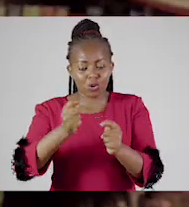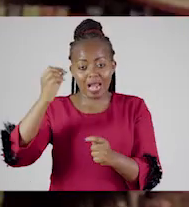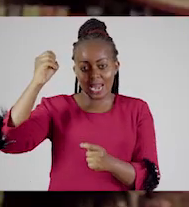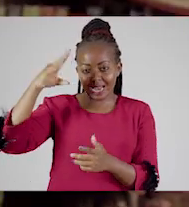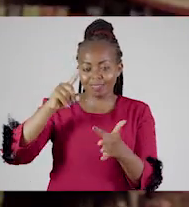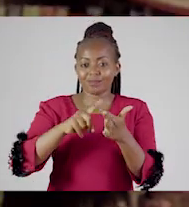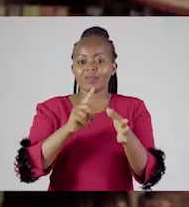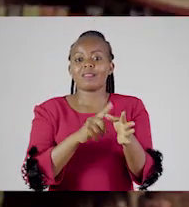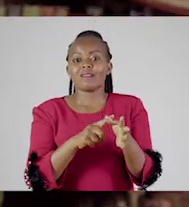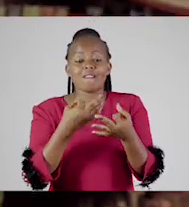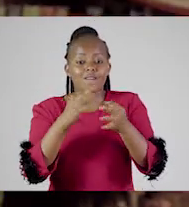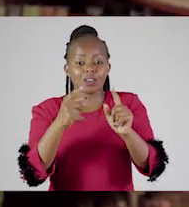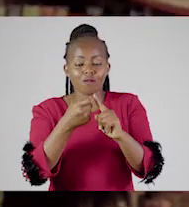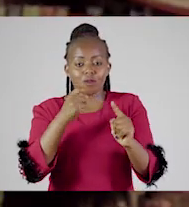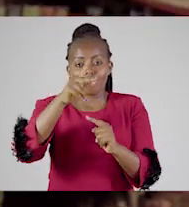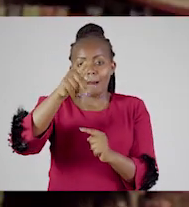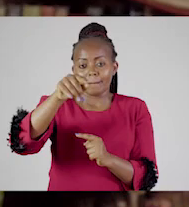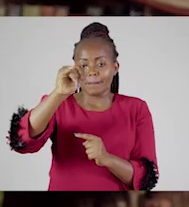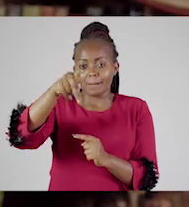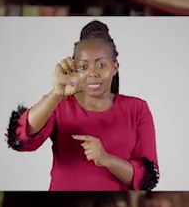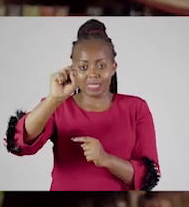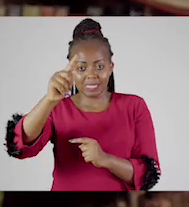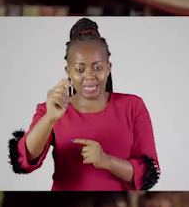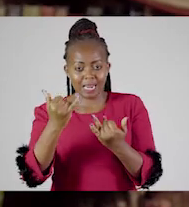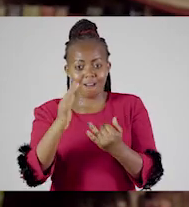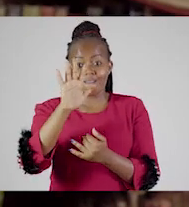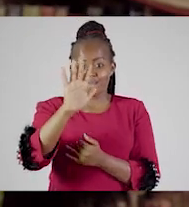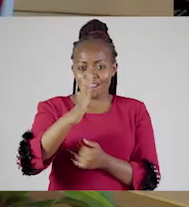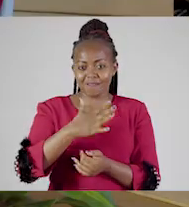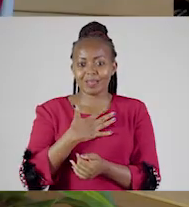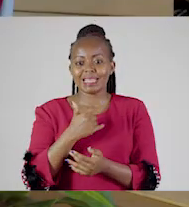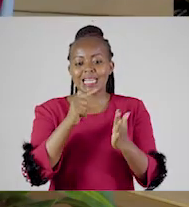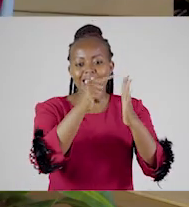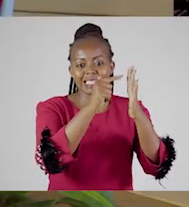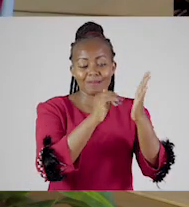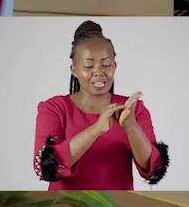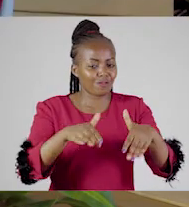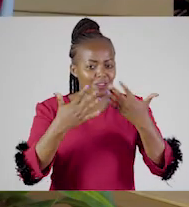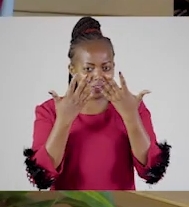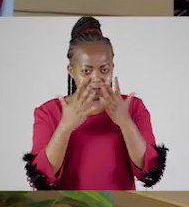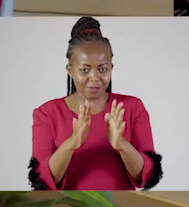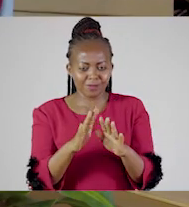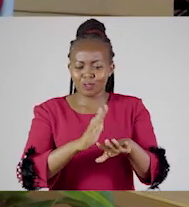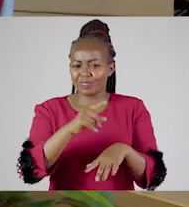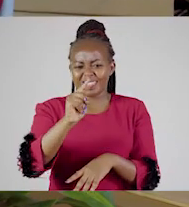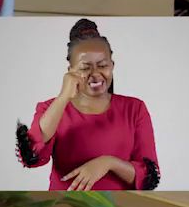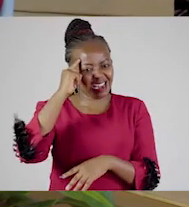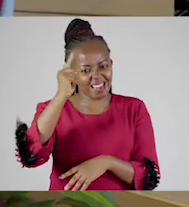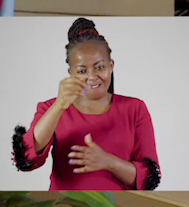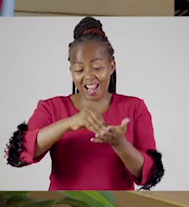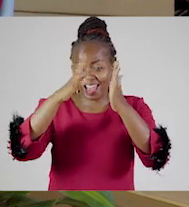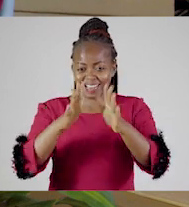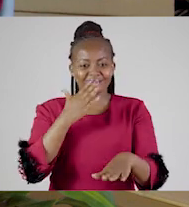light sources, and freedom from insects and pest infestation. So those are my 5 top tips. Yes, and you are an excellent